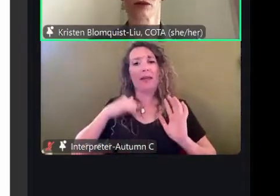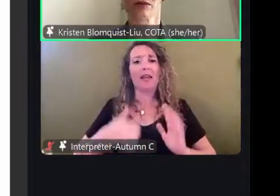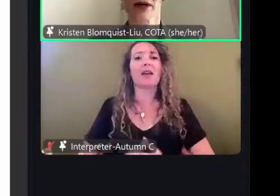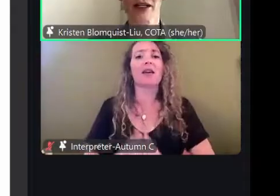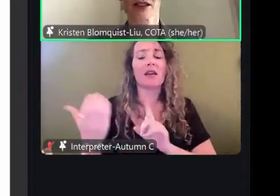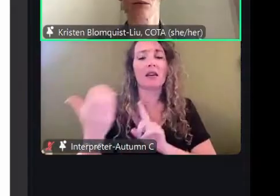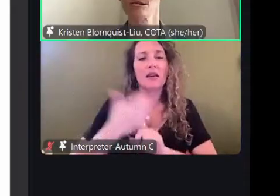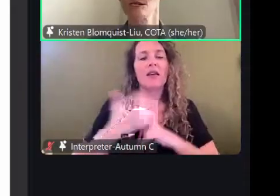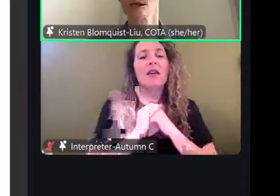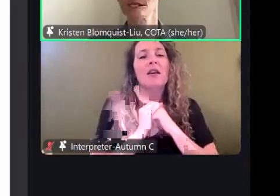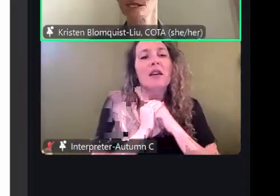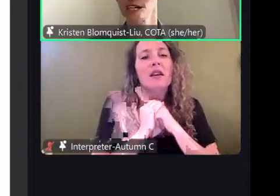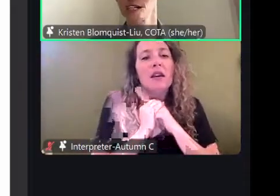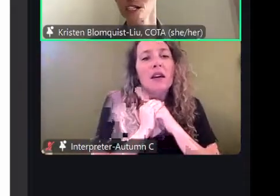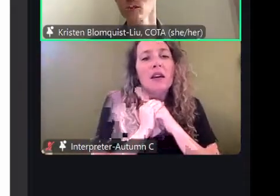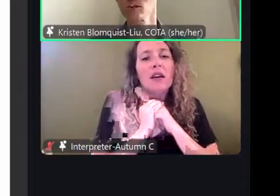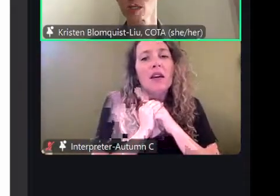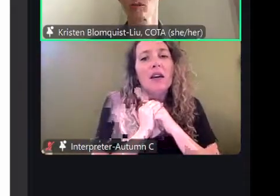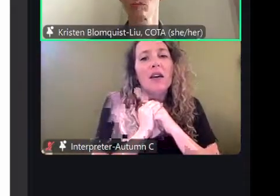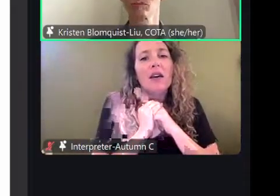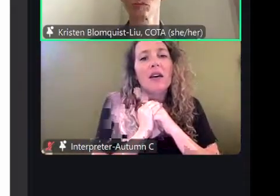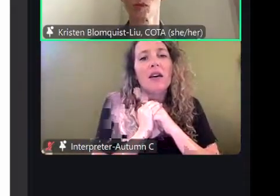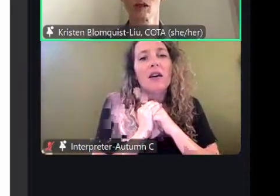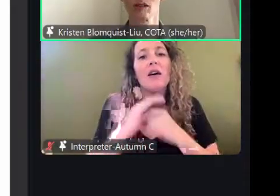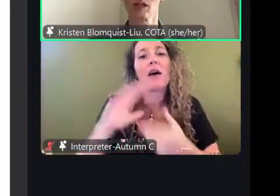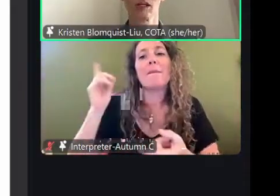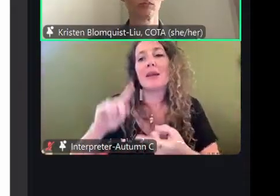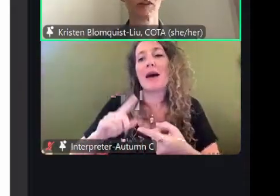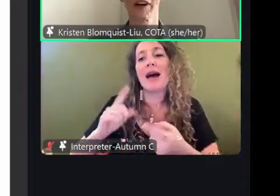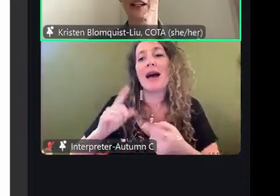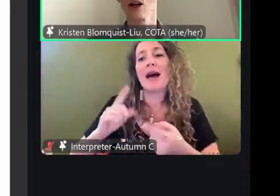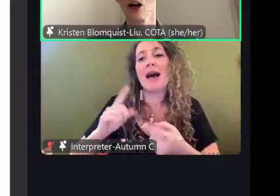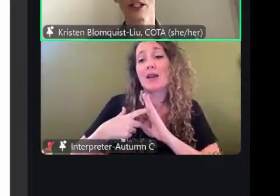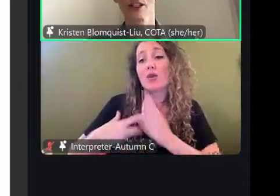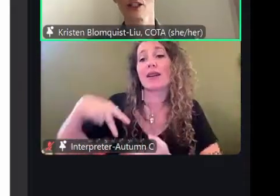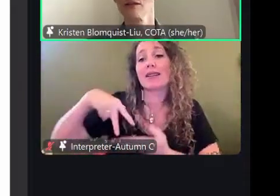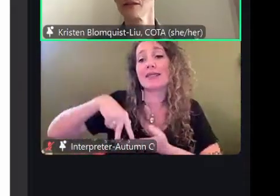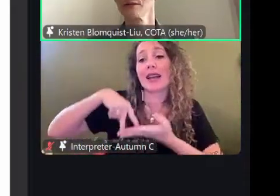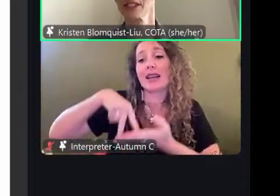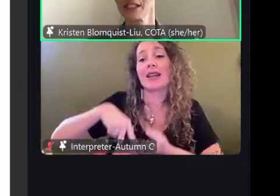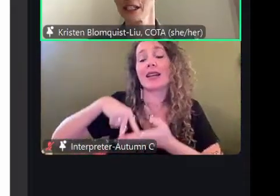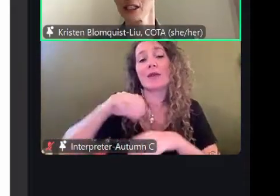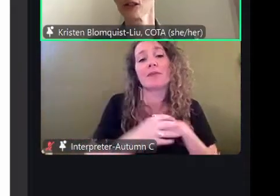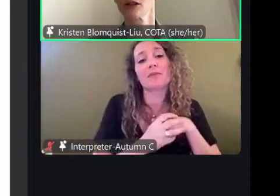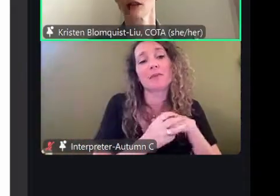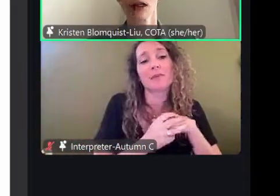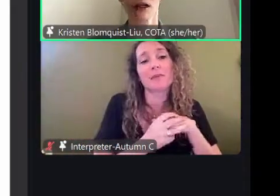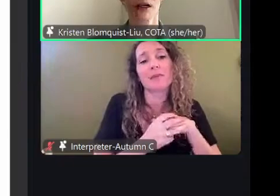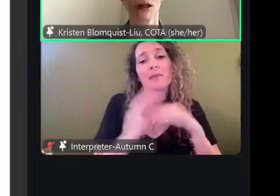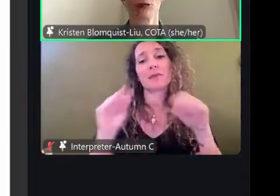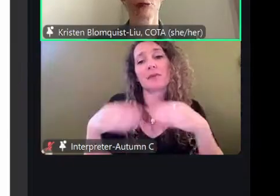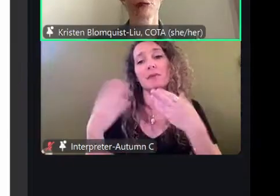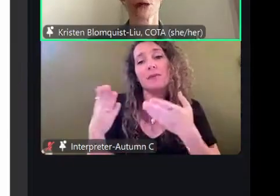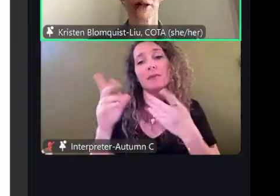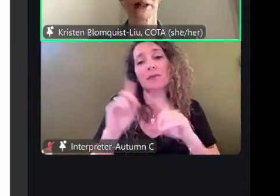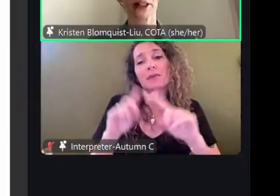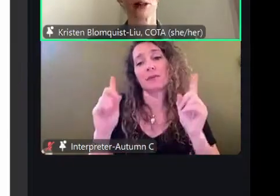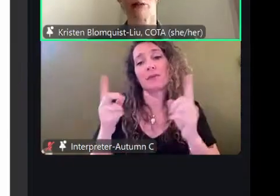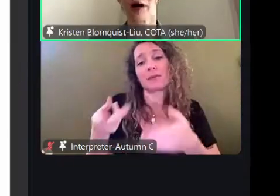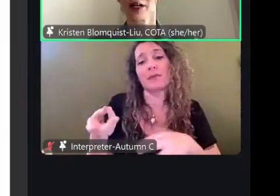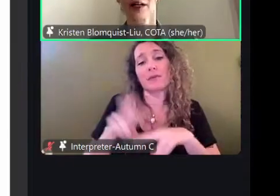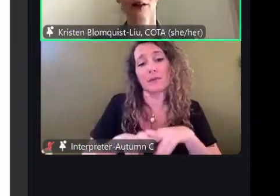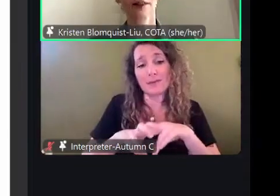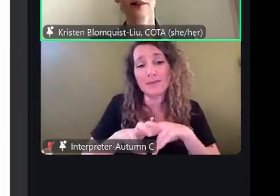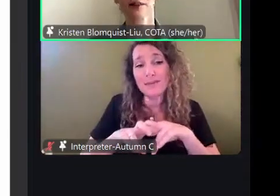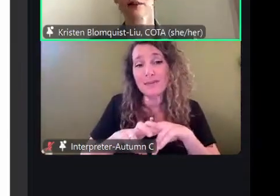being able to minimize mandatory standing, providing like alternative seating. These